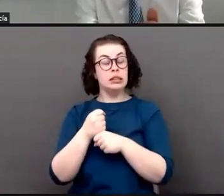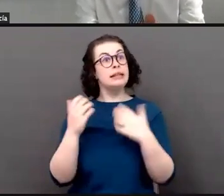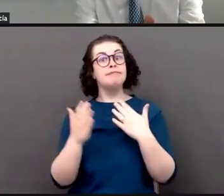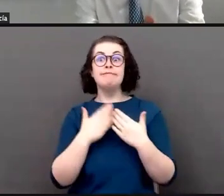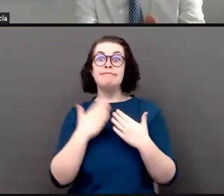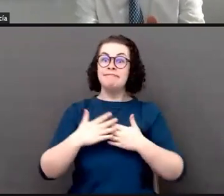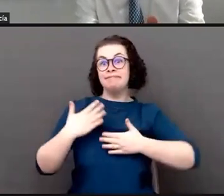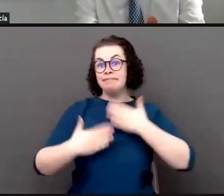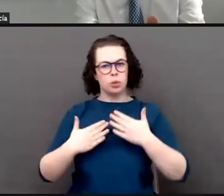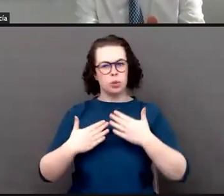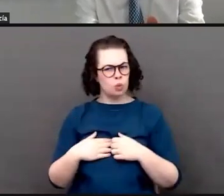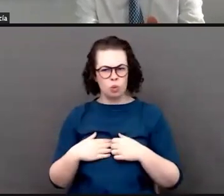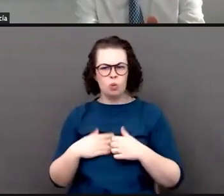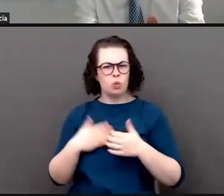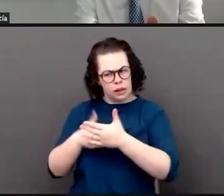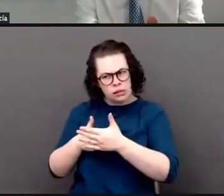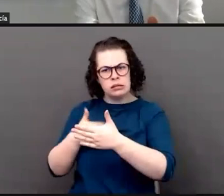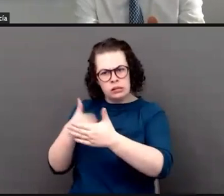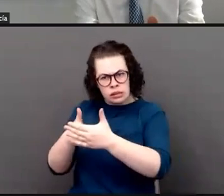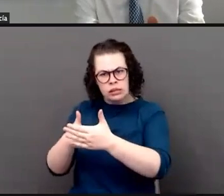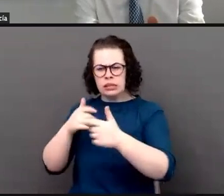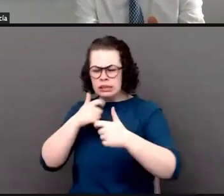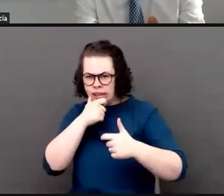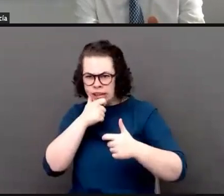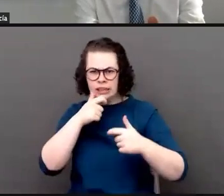way, but we have to solve different problems